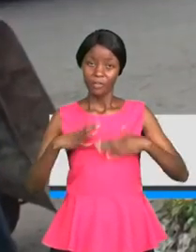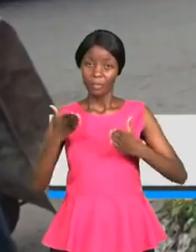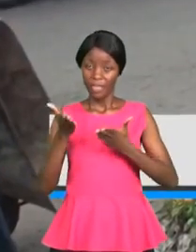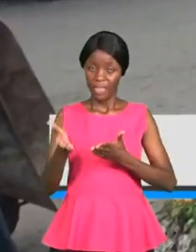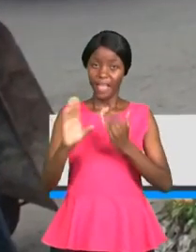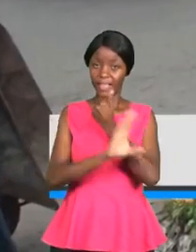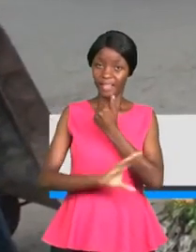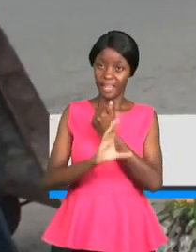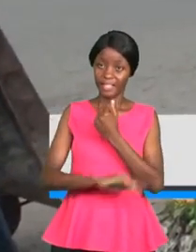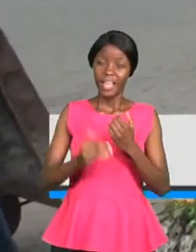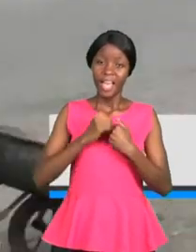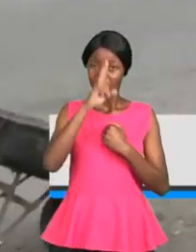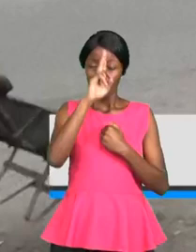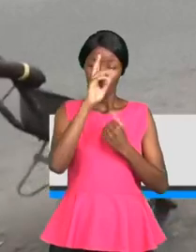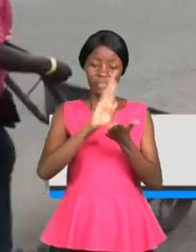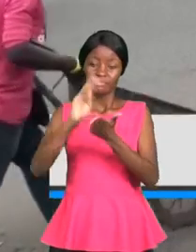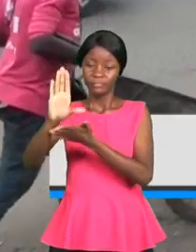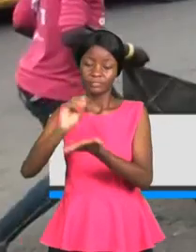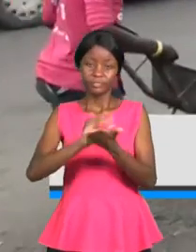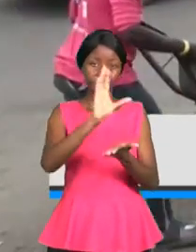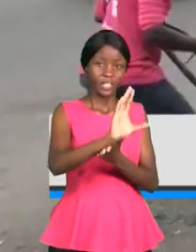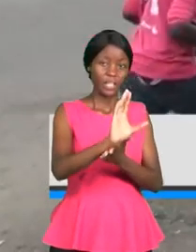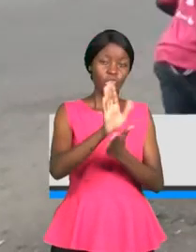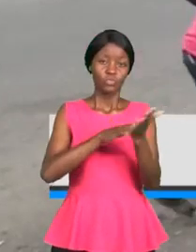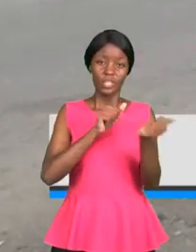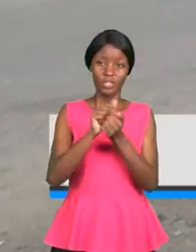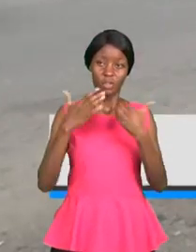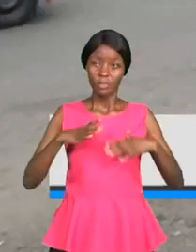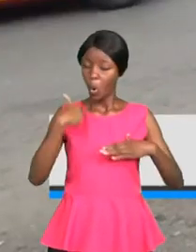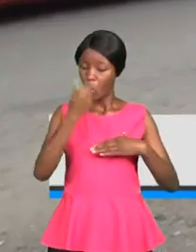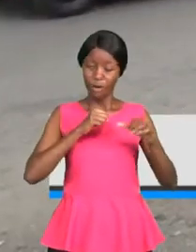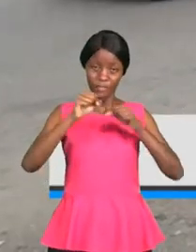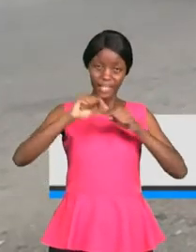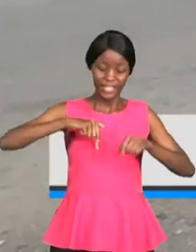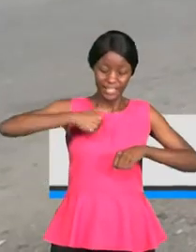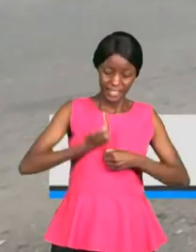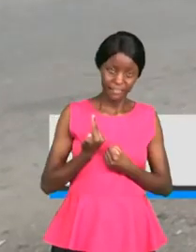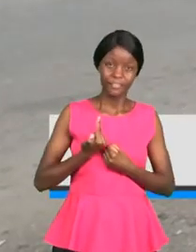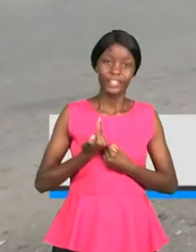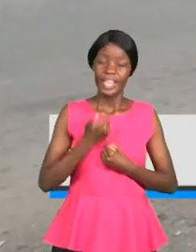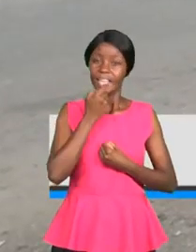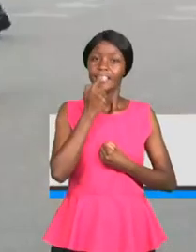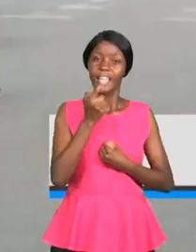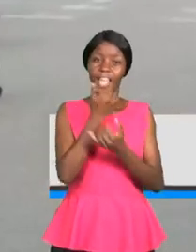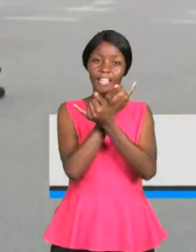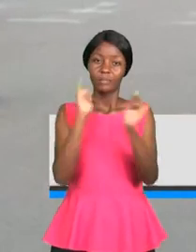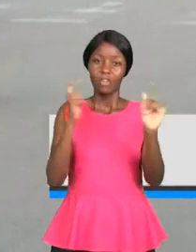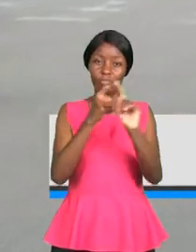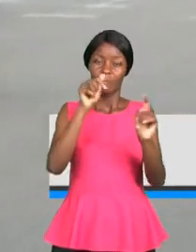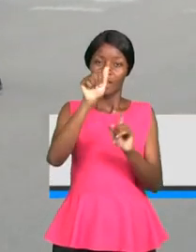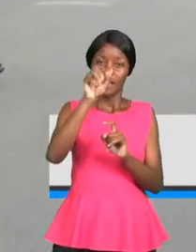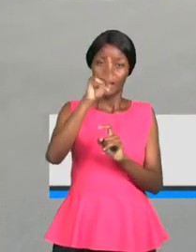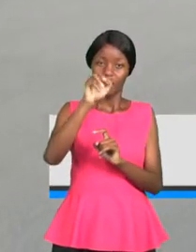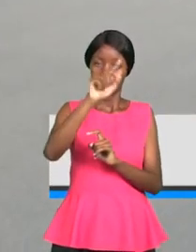Troops are deployed almost daily to fight scattered radicals fighting for the self-proclaimed independent state of Ambazonia.